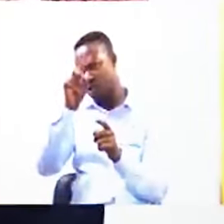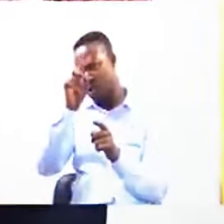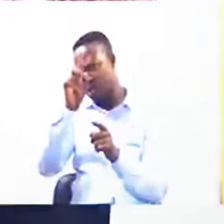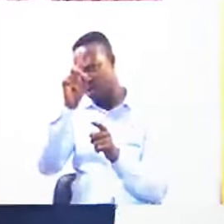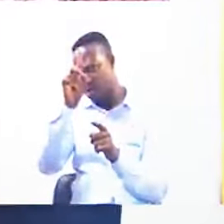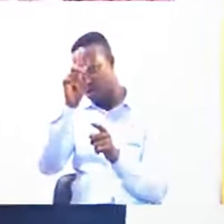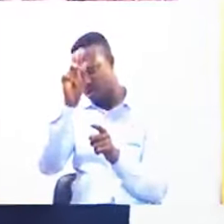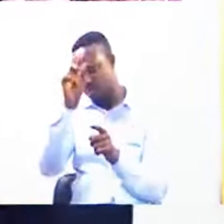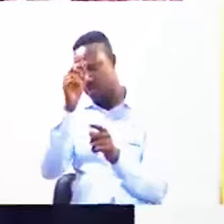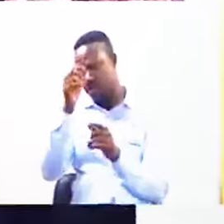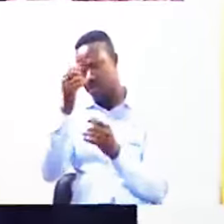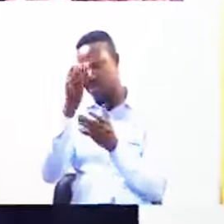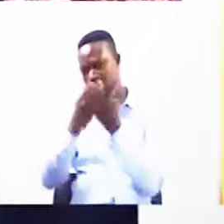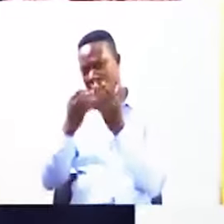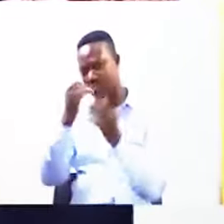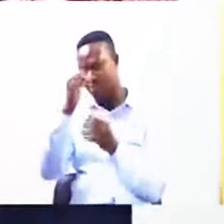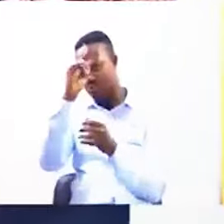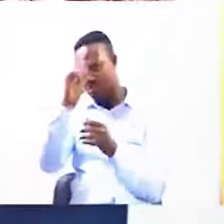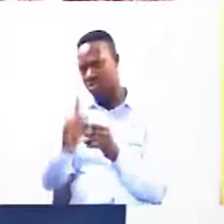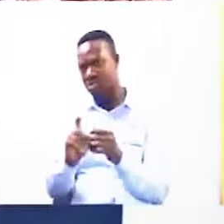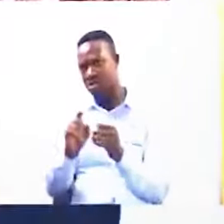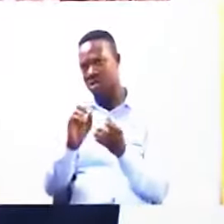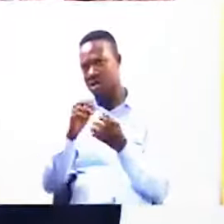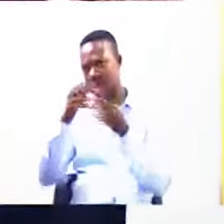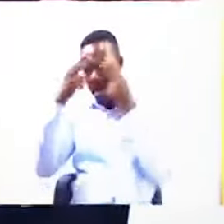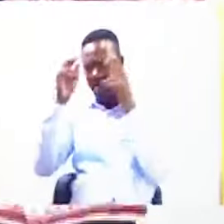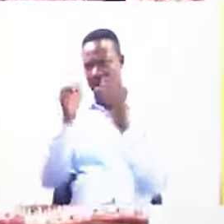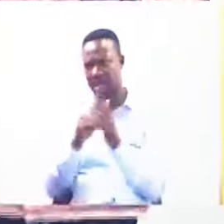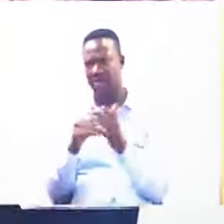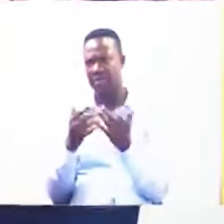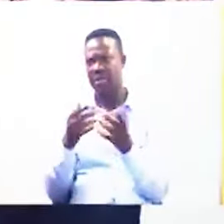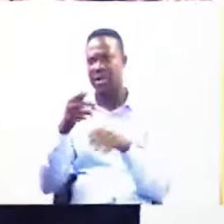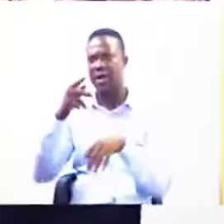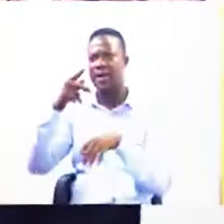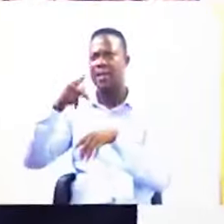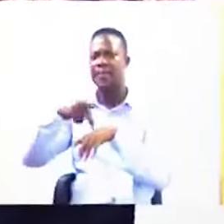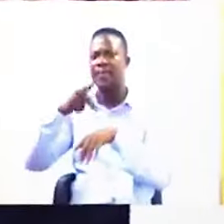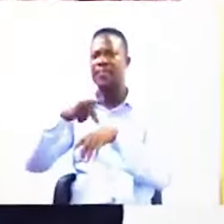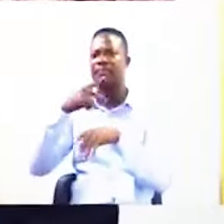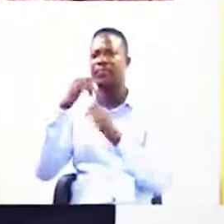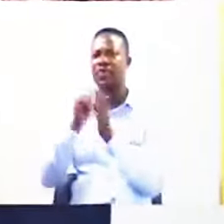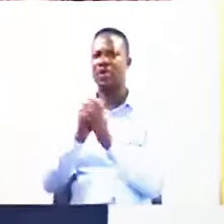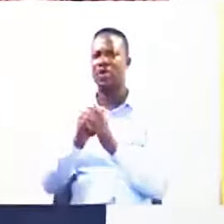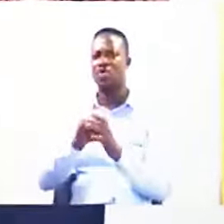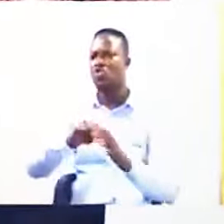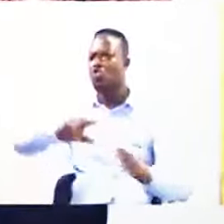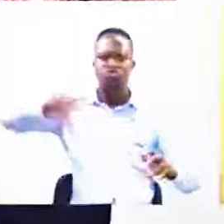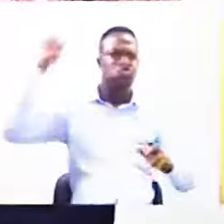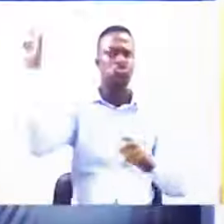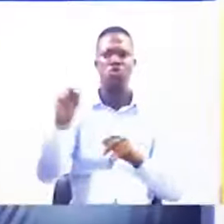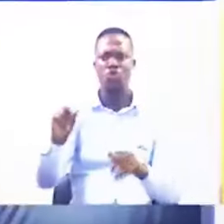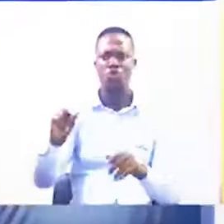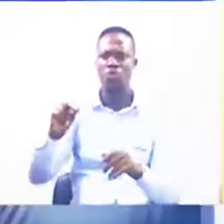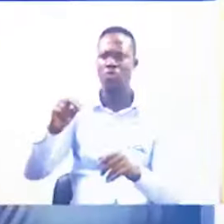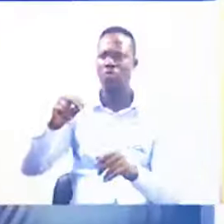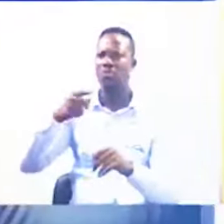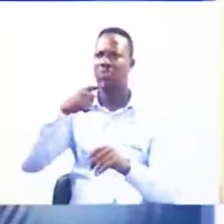So Peter was saying, no. He didn't just say no.